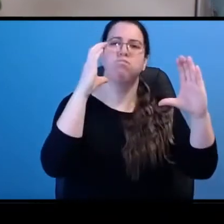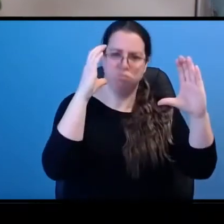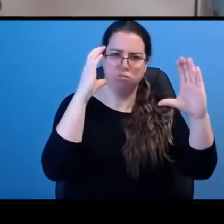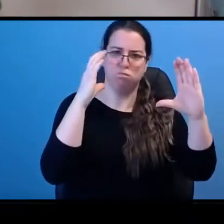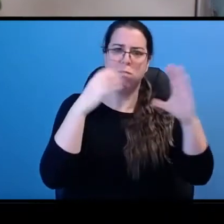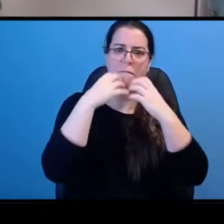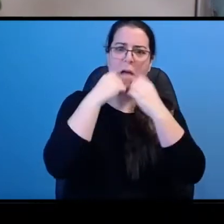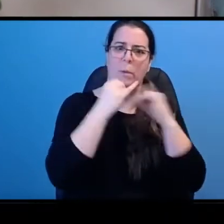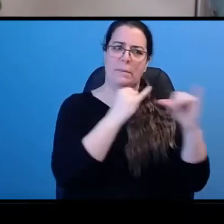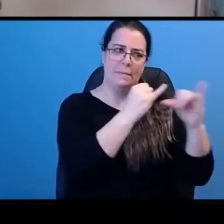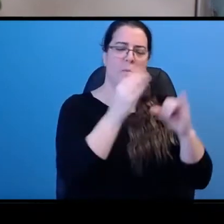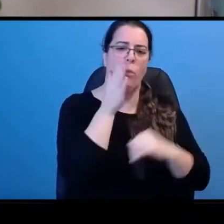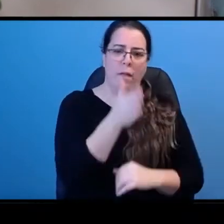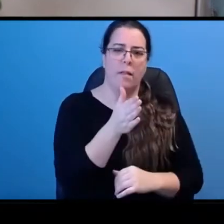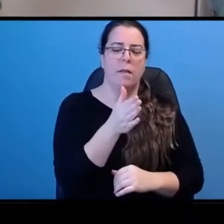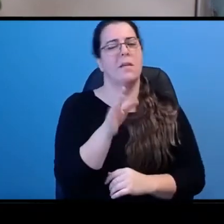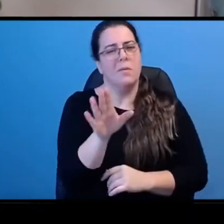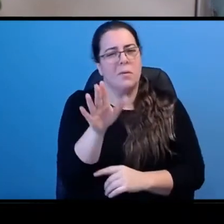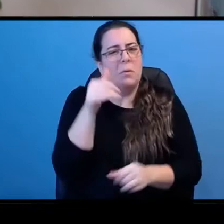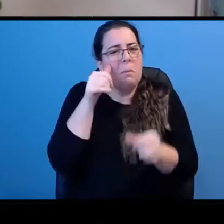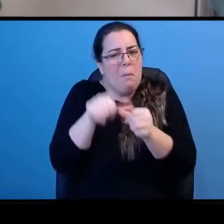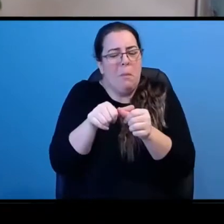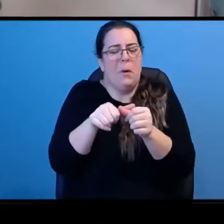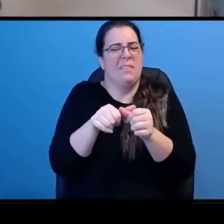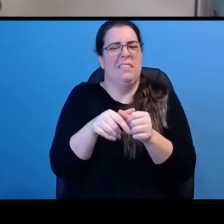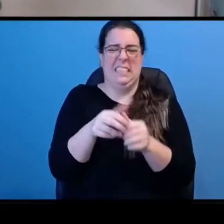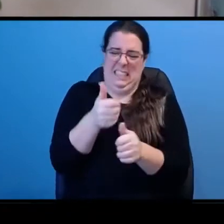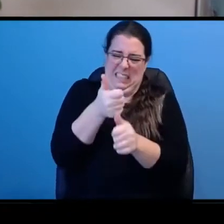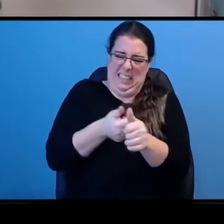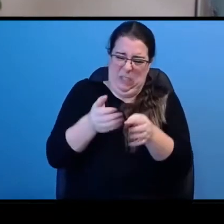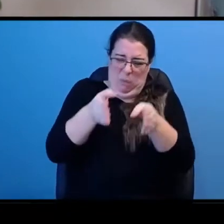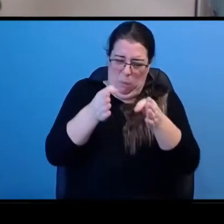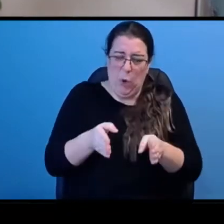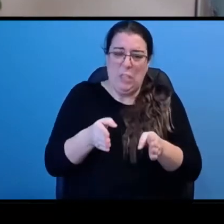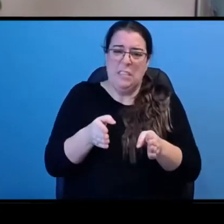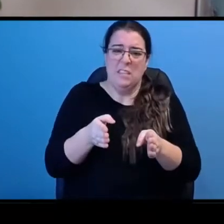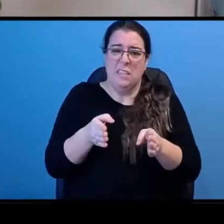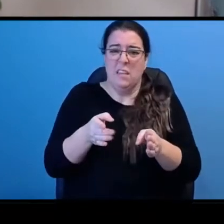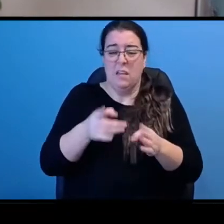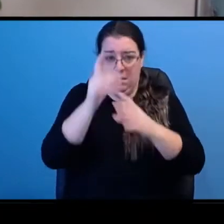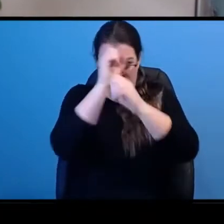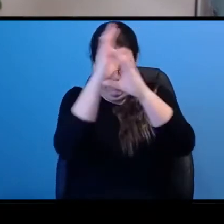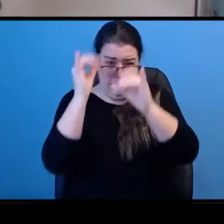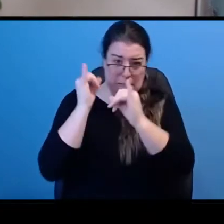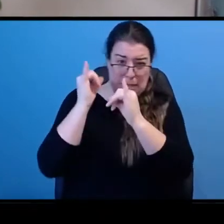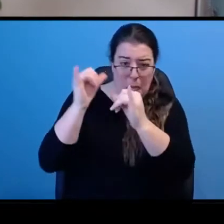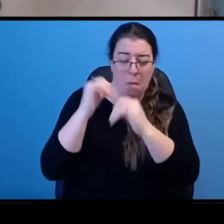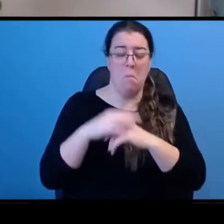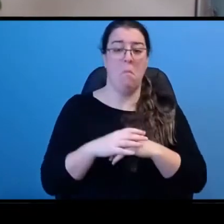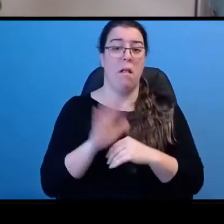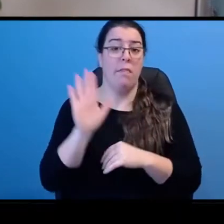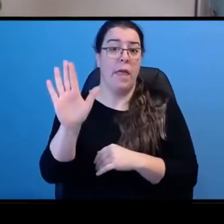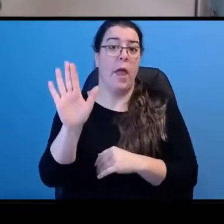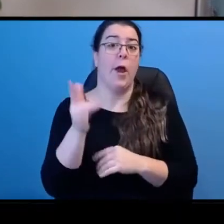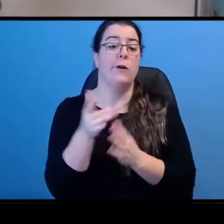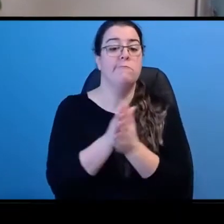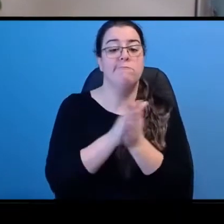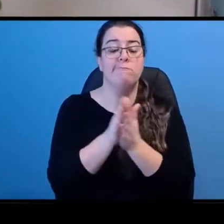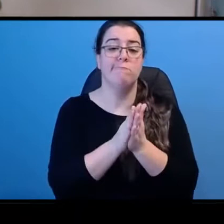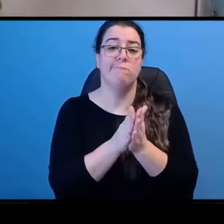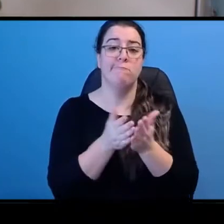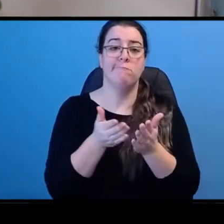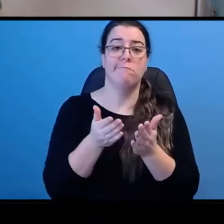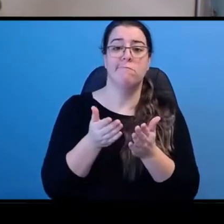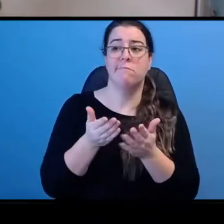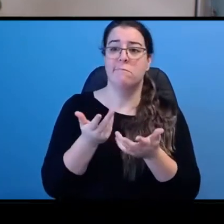remind yourself that not everybody is going to understand and get your project. Not everybody's going to like it. And that's okay.